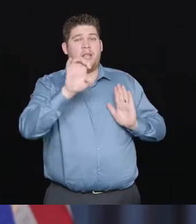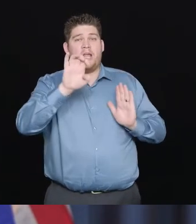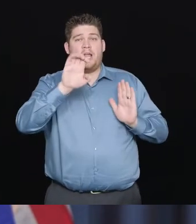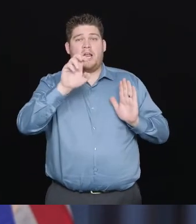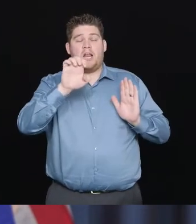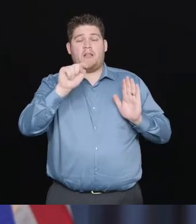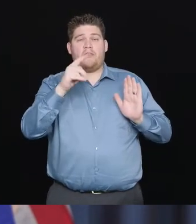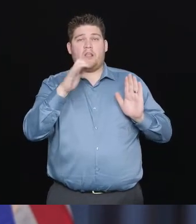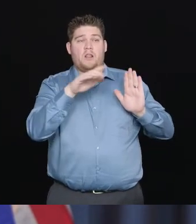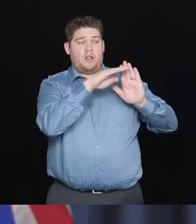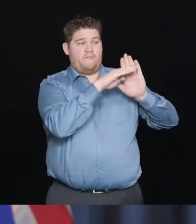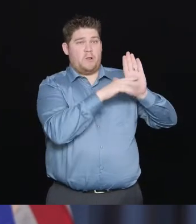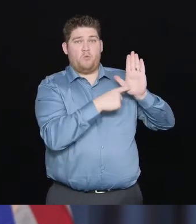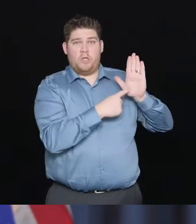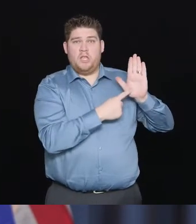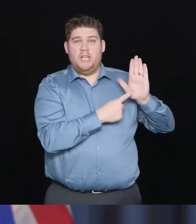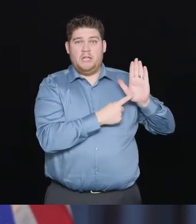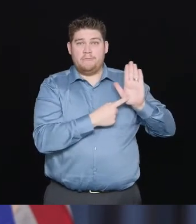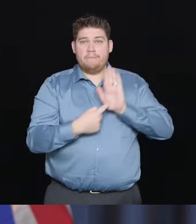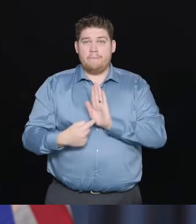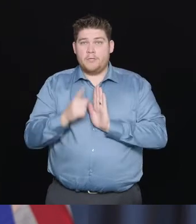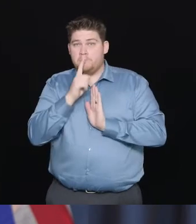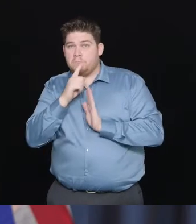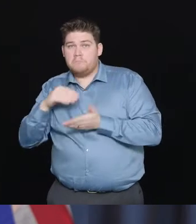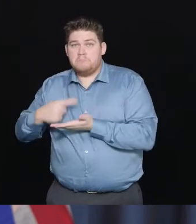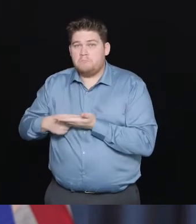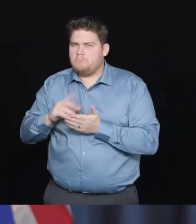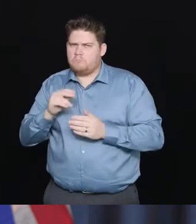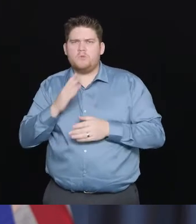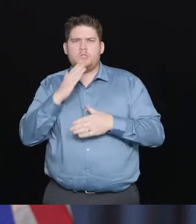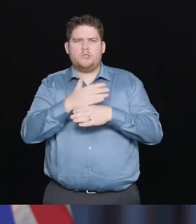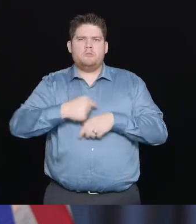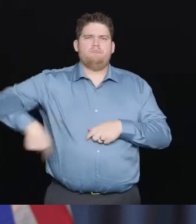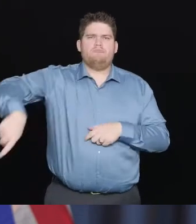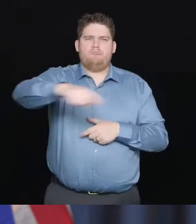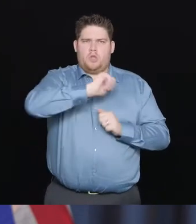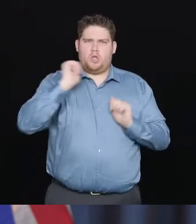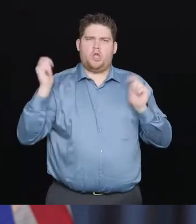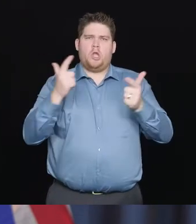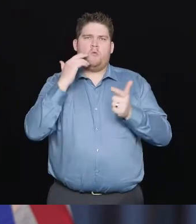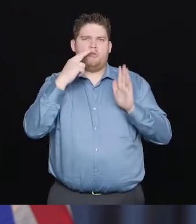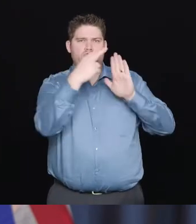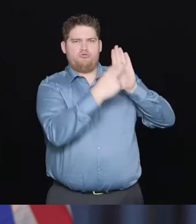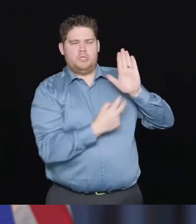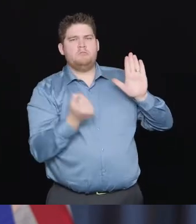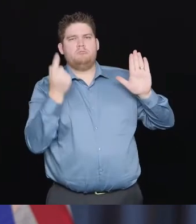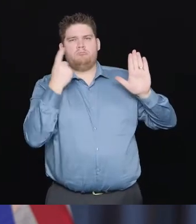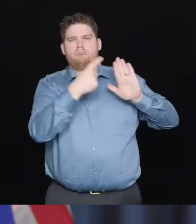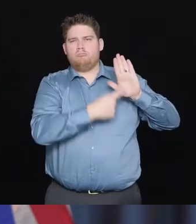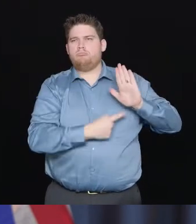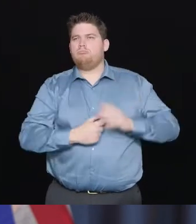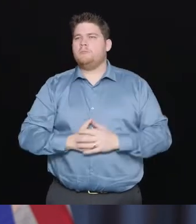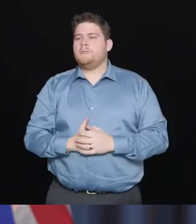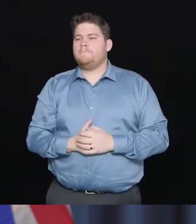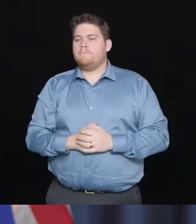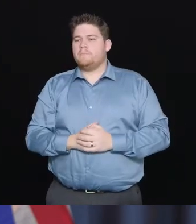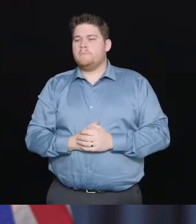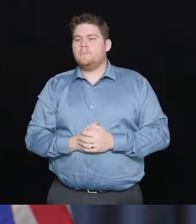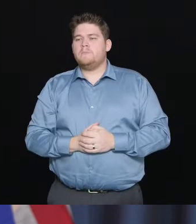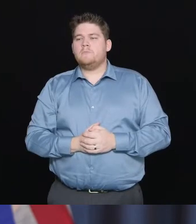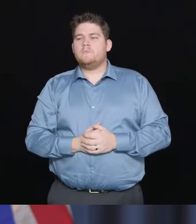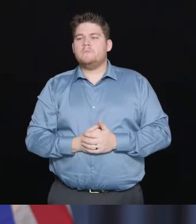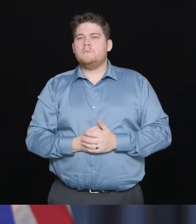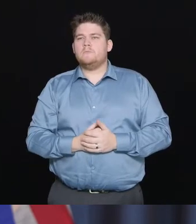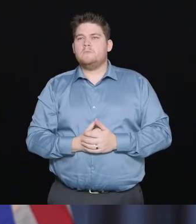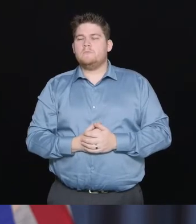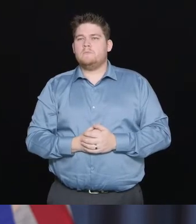wondering if there's any more details you can share about the safe supply, like when that's going to happen and how that's going to be delivered to people.